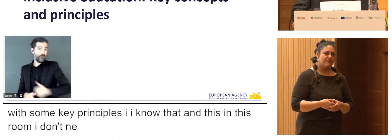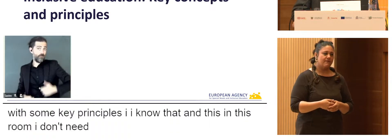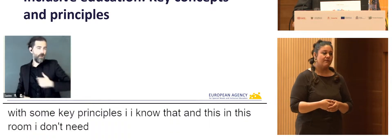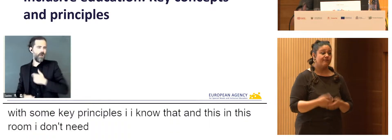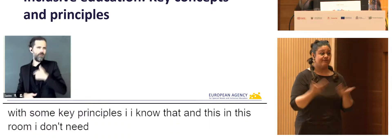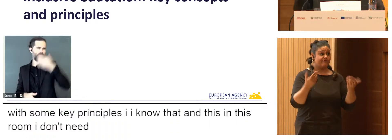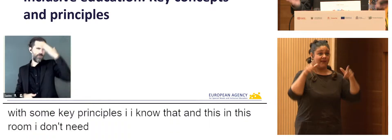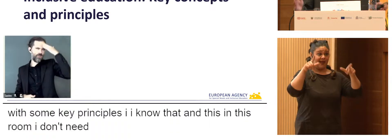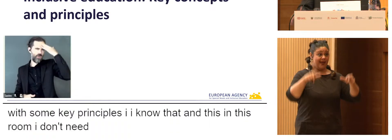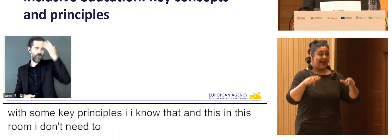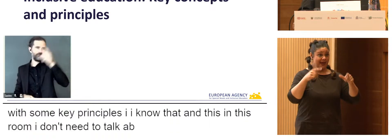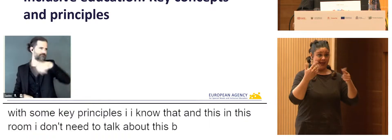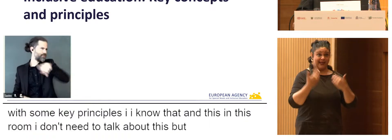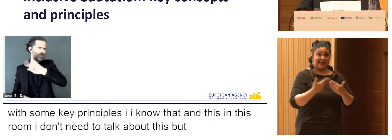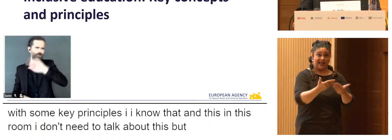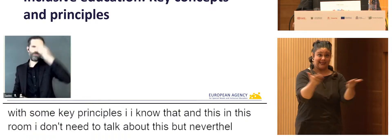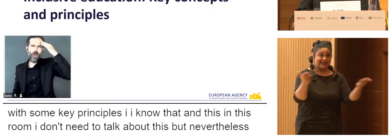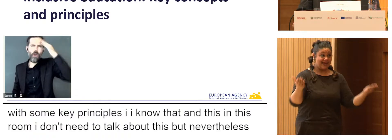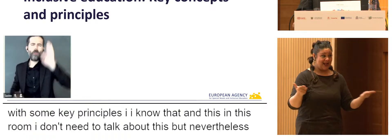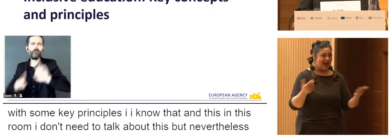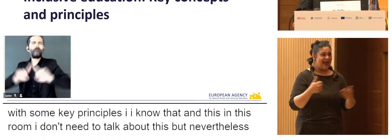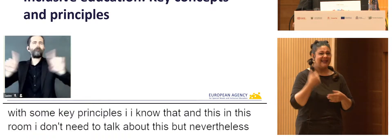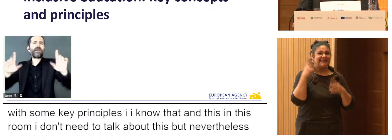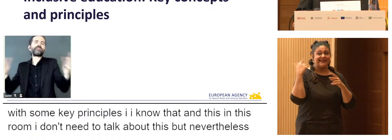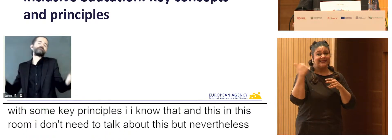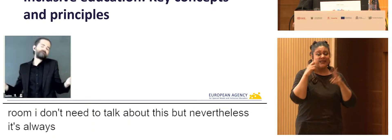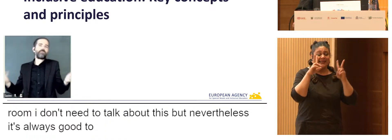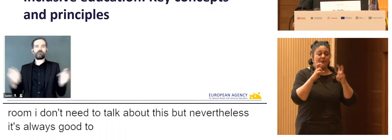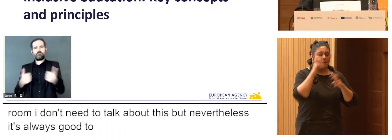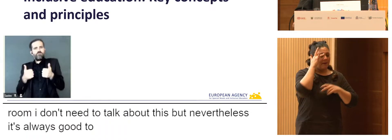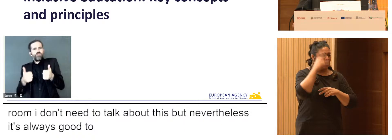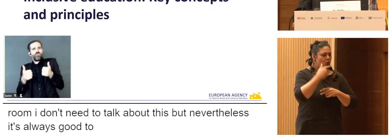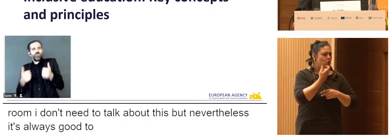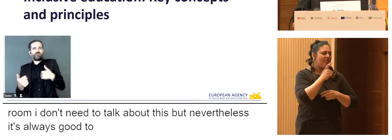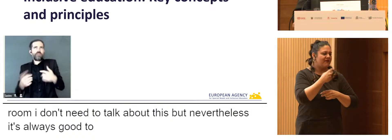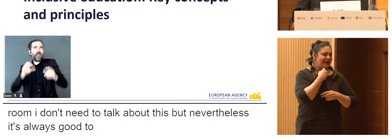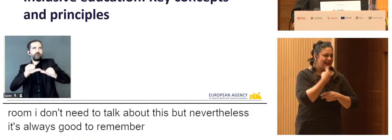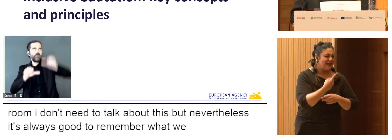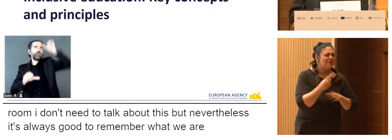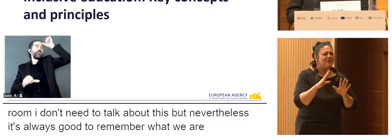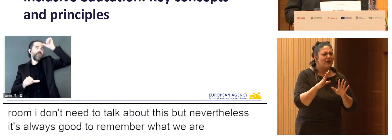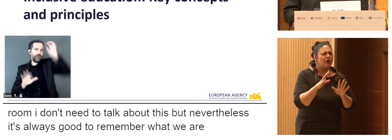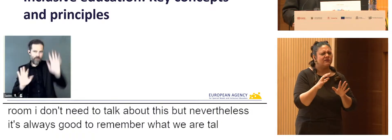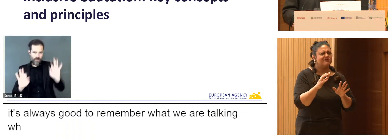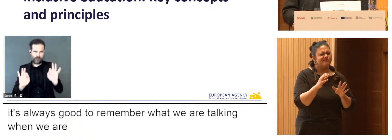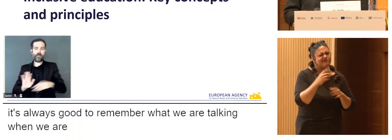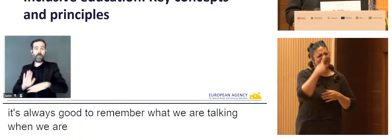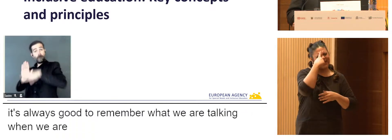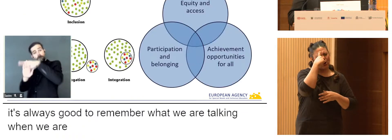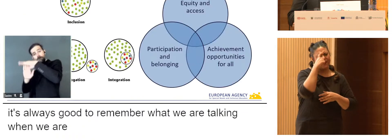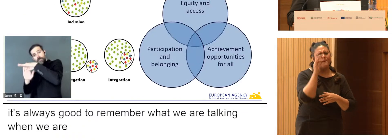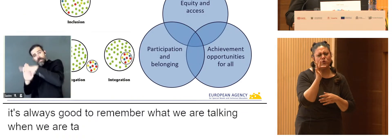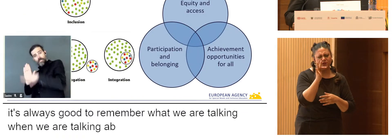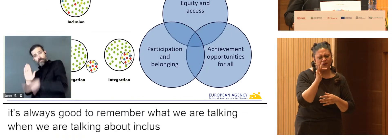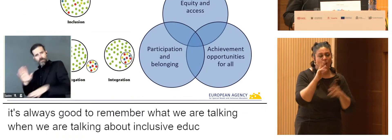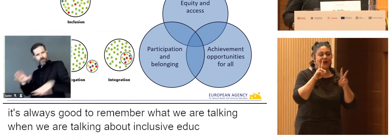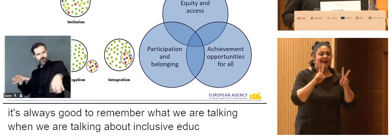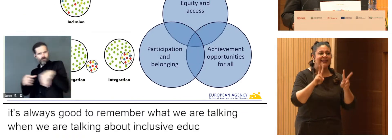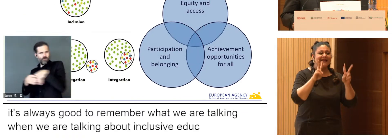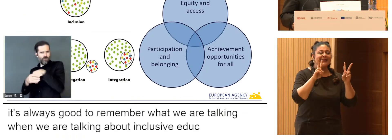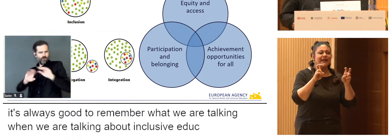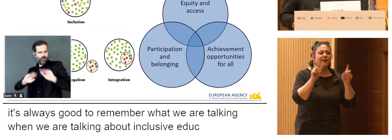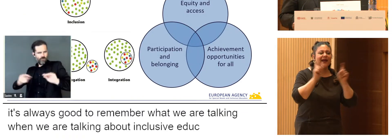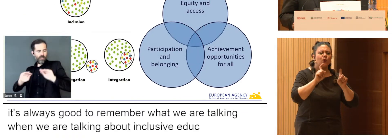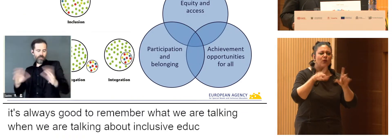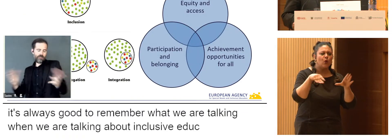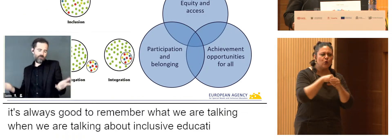about this, but nevertheless, it's always good to remember what we are talking when we're talking about inclusive education. And